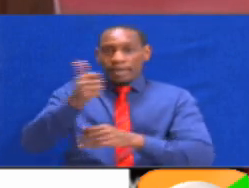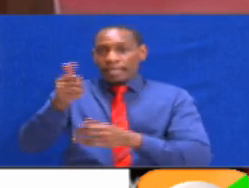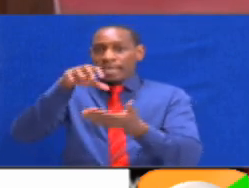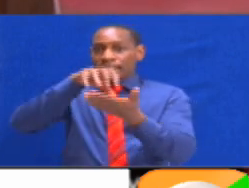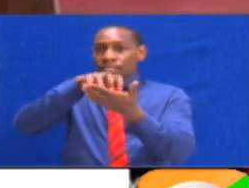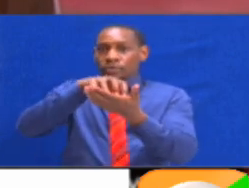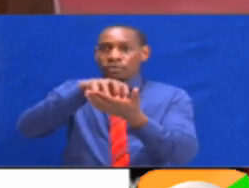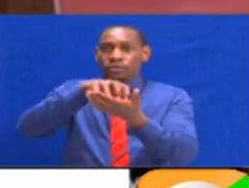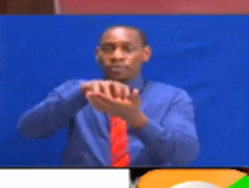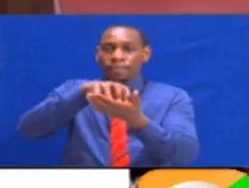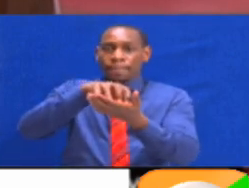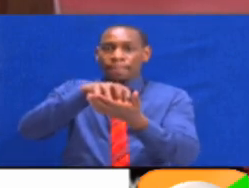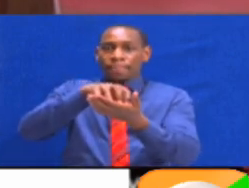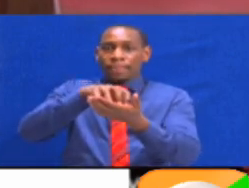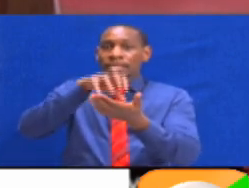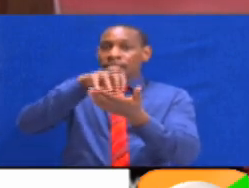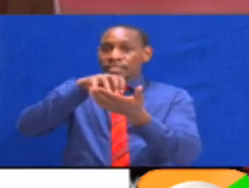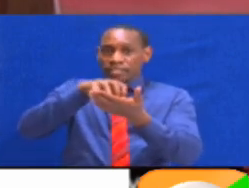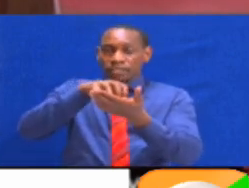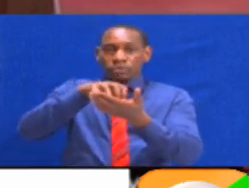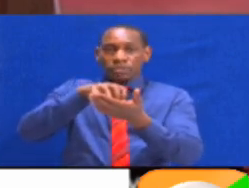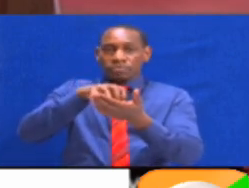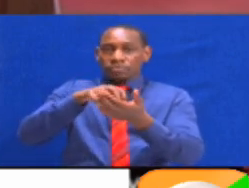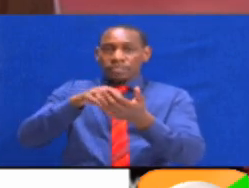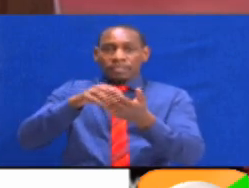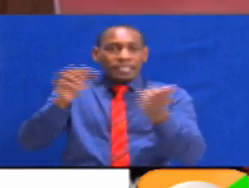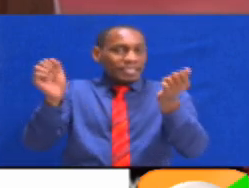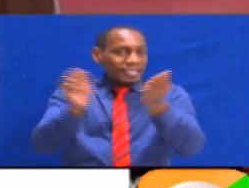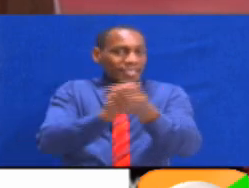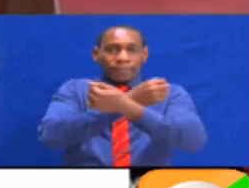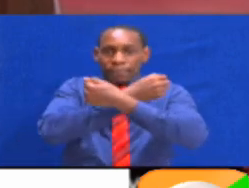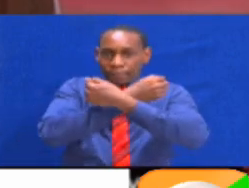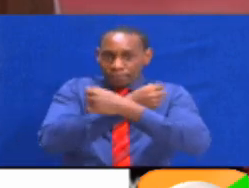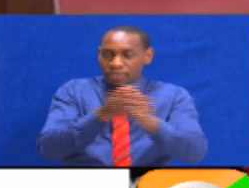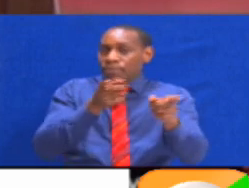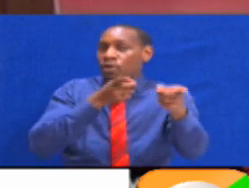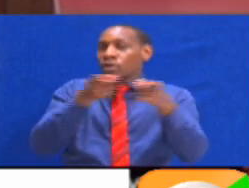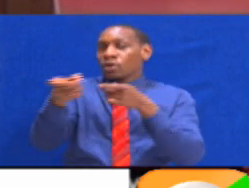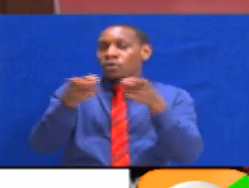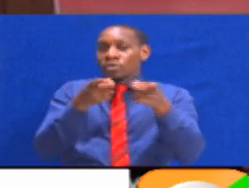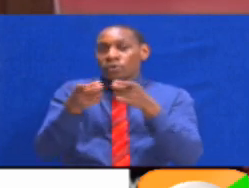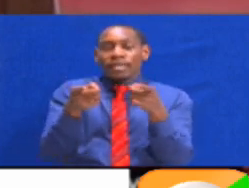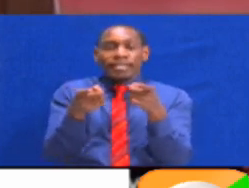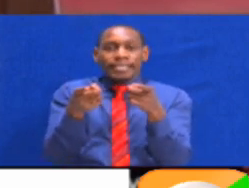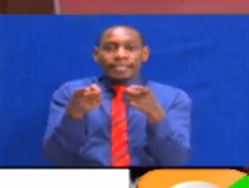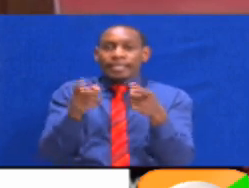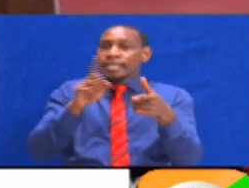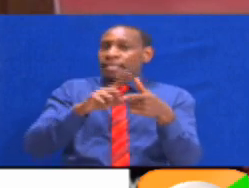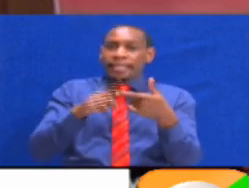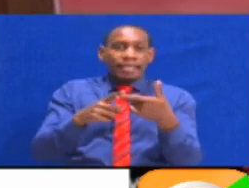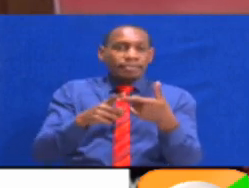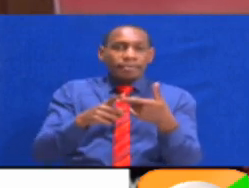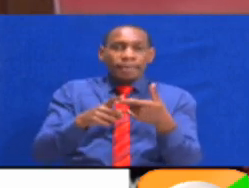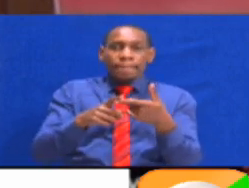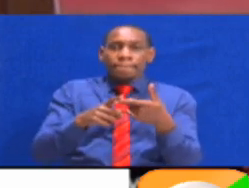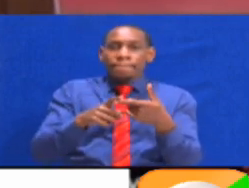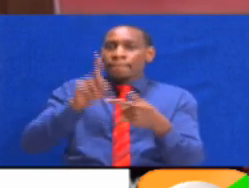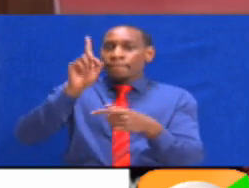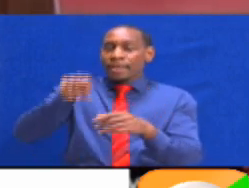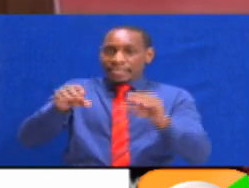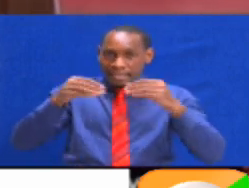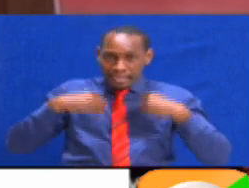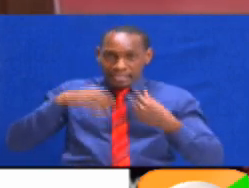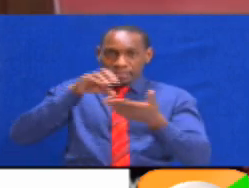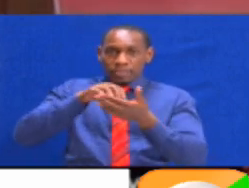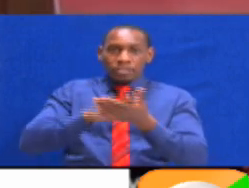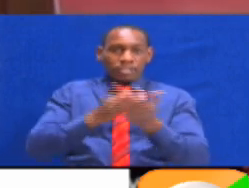hand, the situation becomes completely out of control, then we shall have to bite the bullet. The